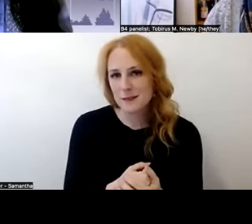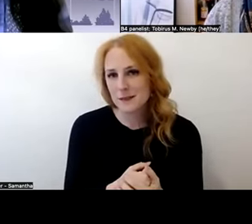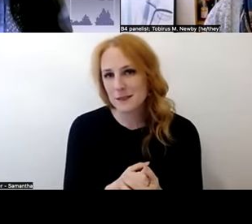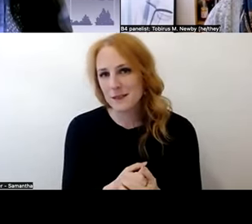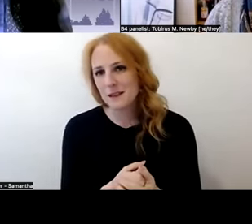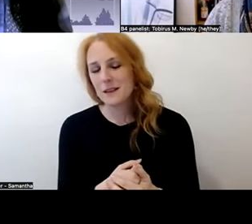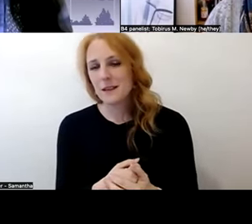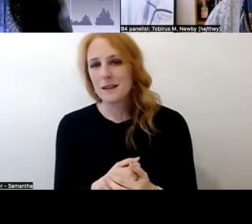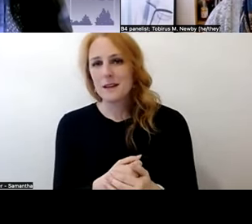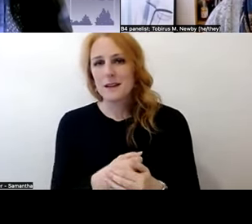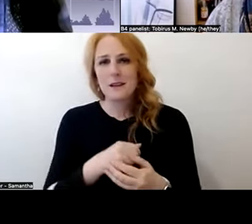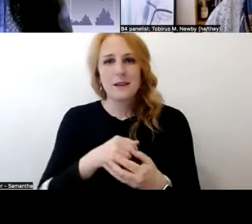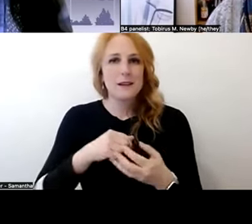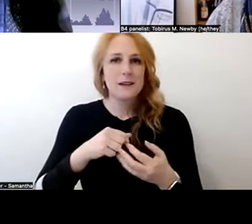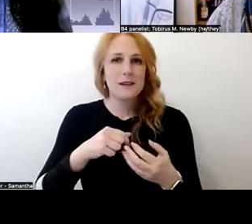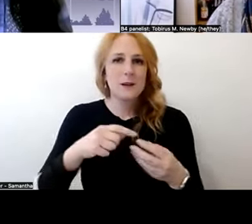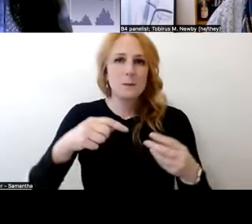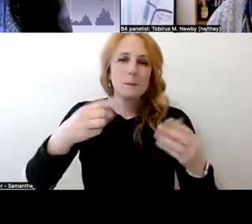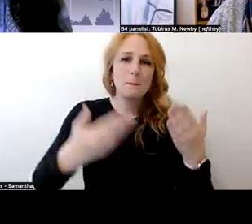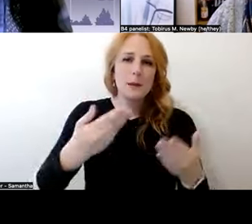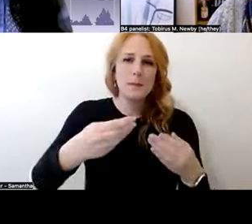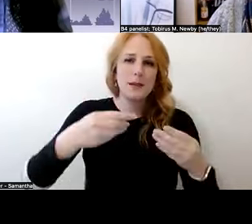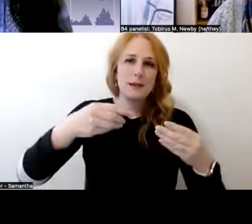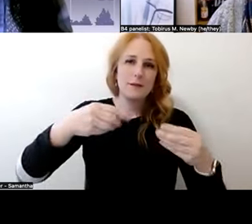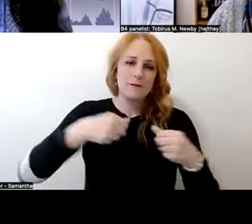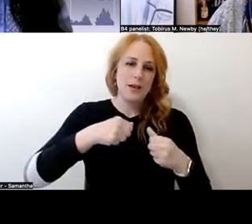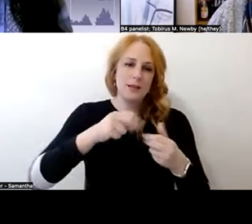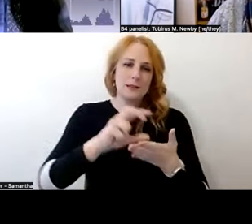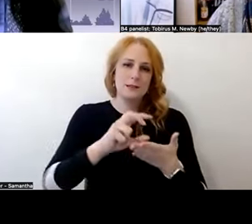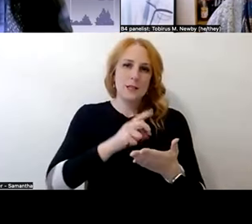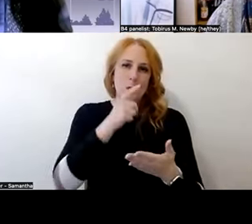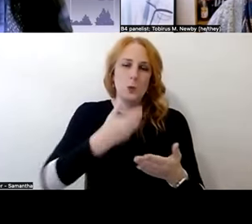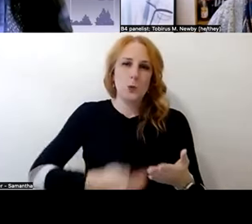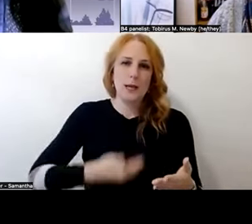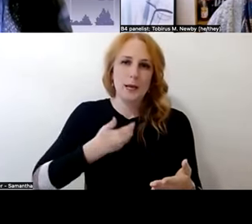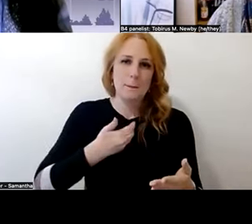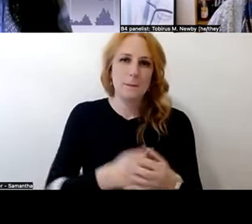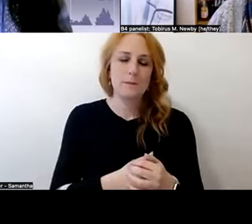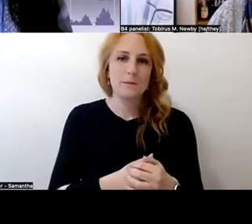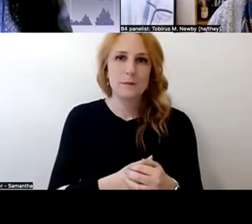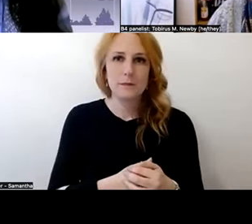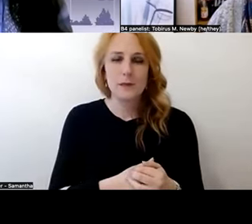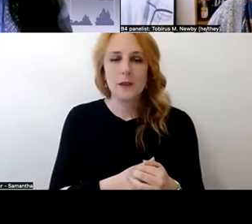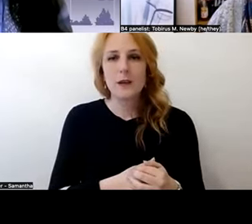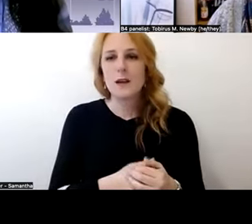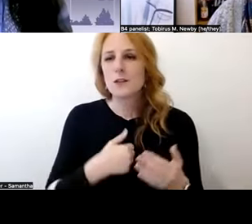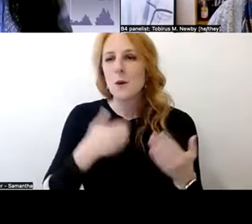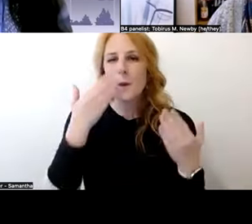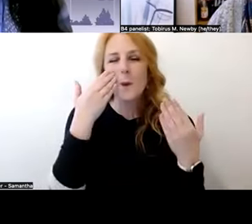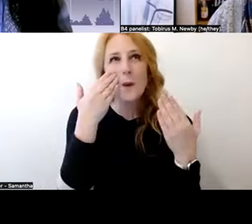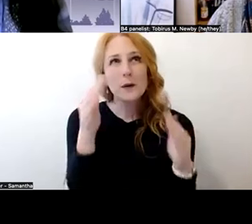whole sense, investing in who I am and could be as a person. And so, you know, to think about that question, I don't know that I would